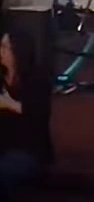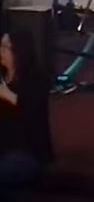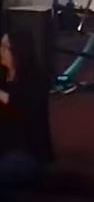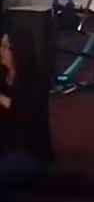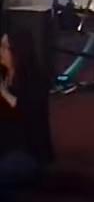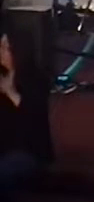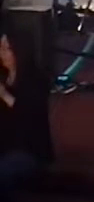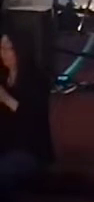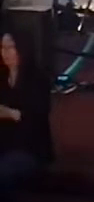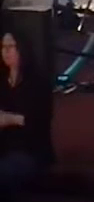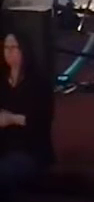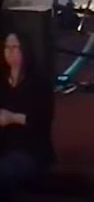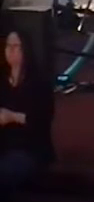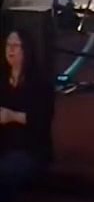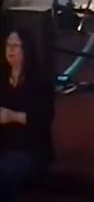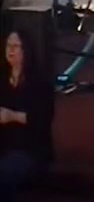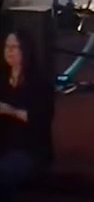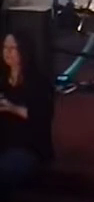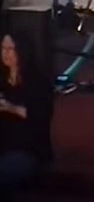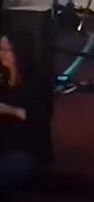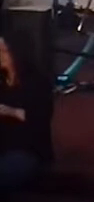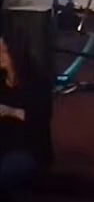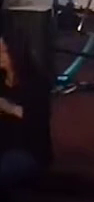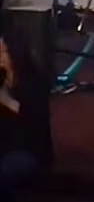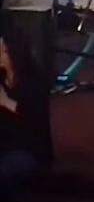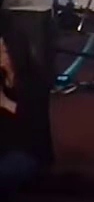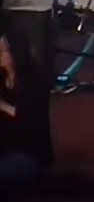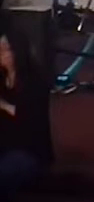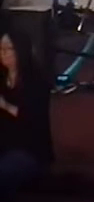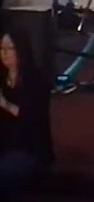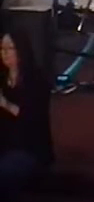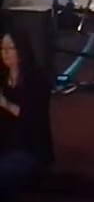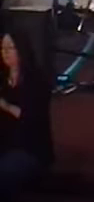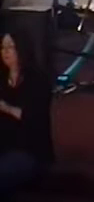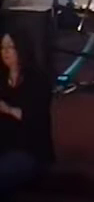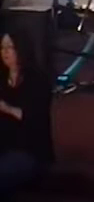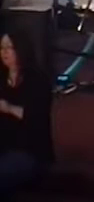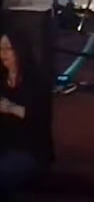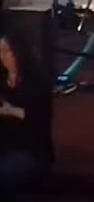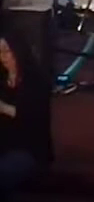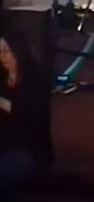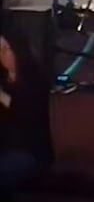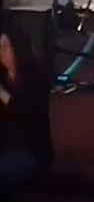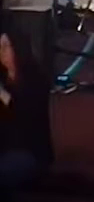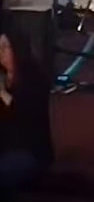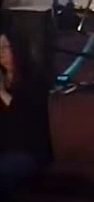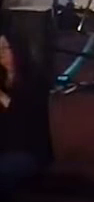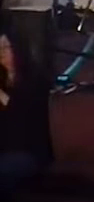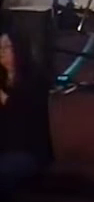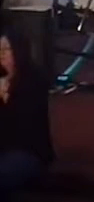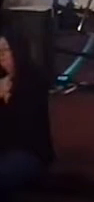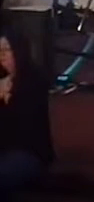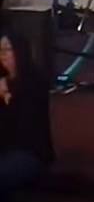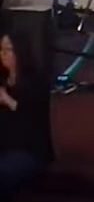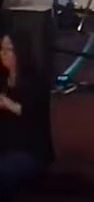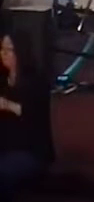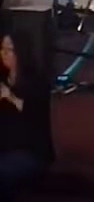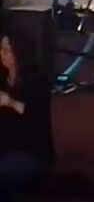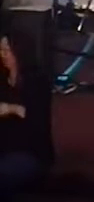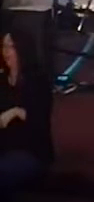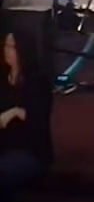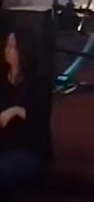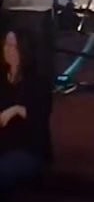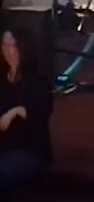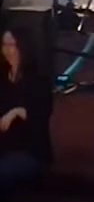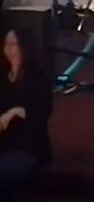families, we have to be able to say the truth, but present it in such a way that it is loving, right? A lot of people say, well, I just tell it like it